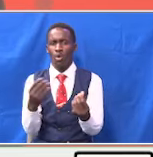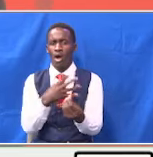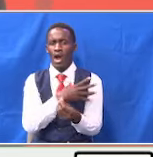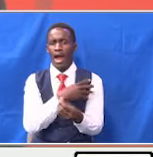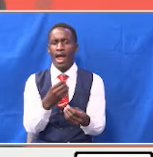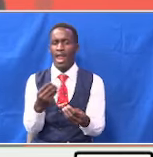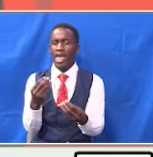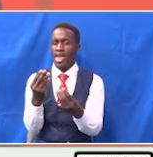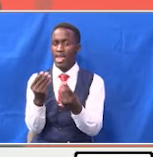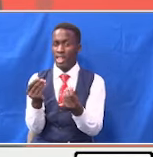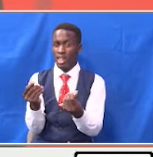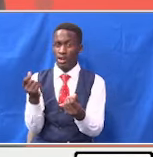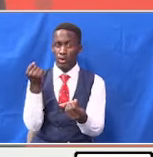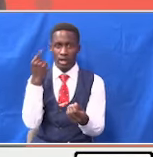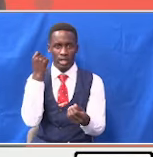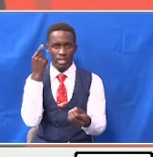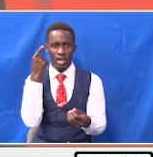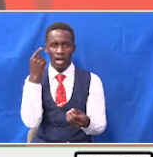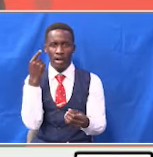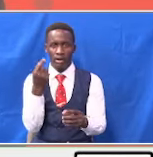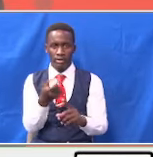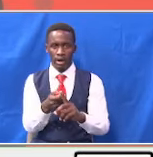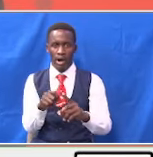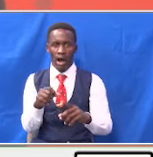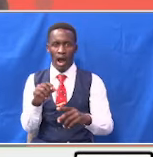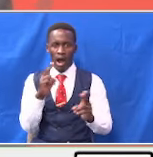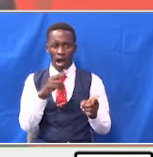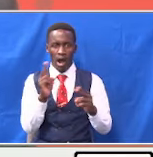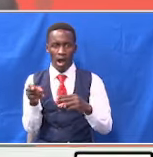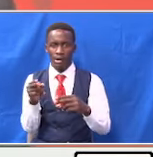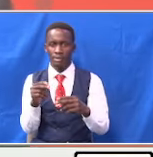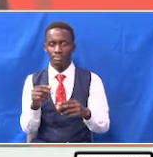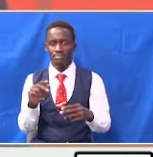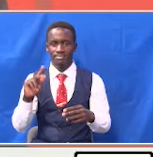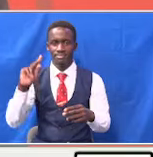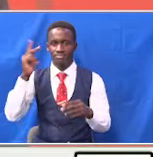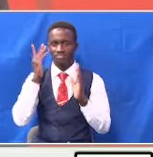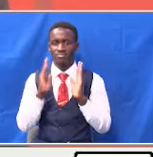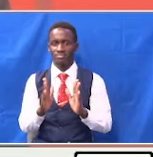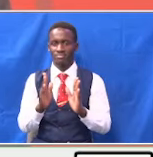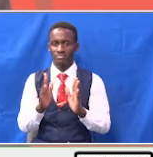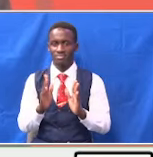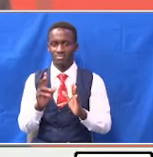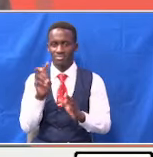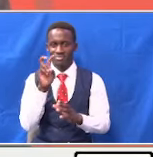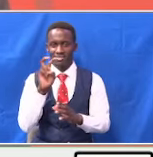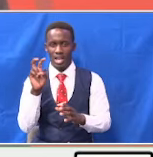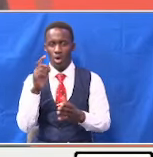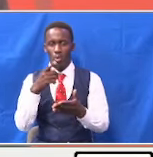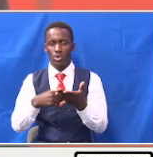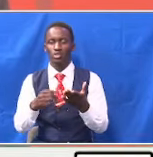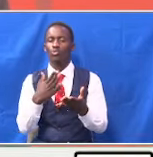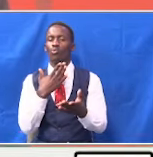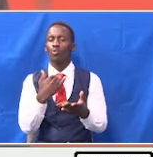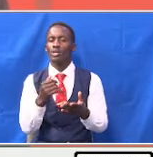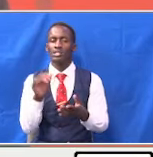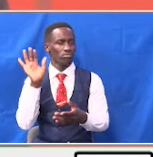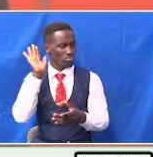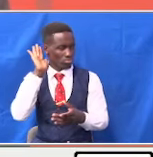to understand from a common person perspective is what I wanted to have